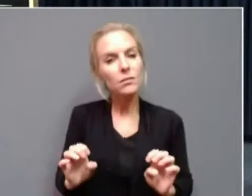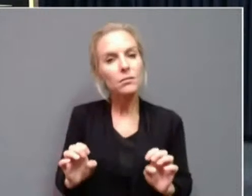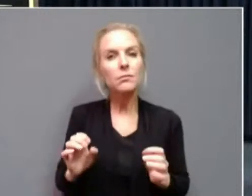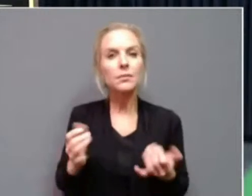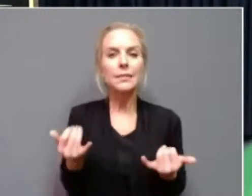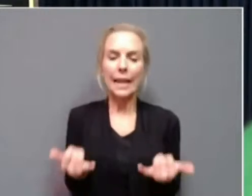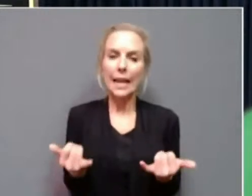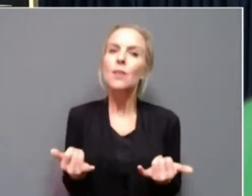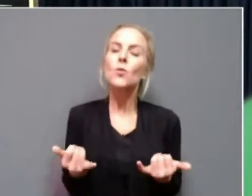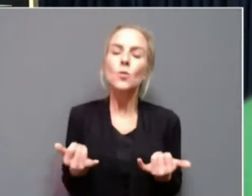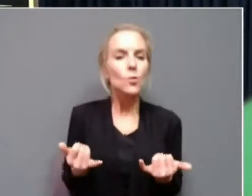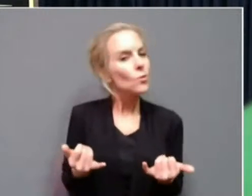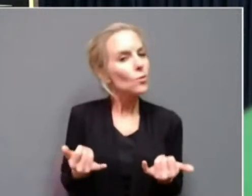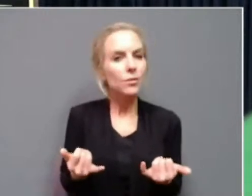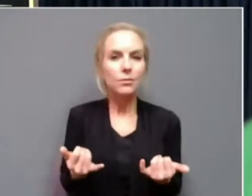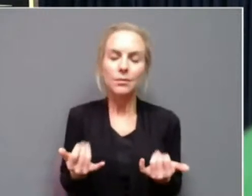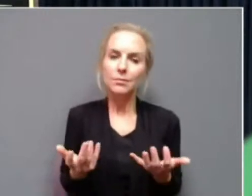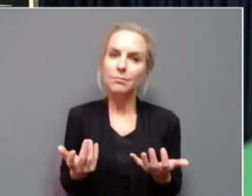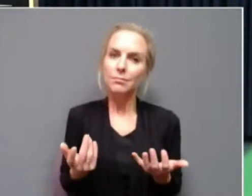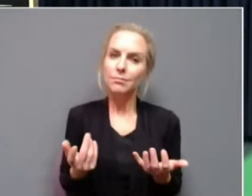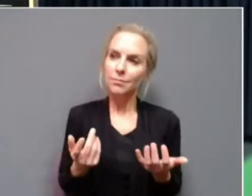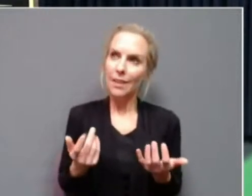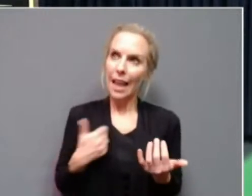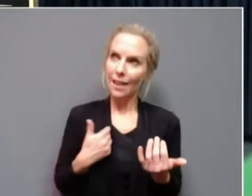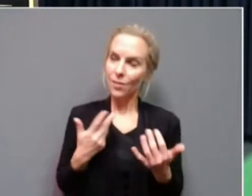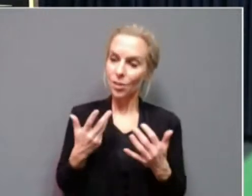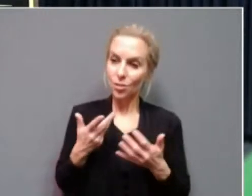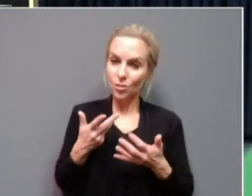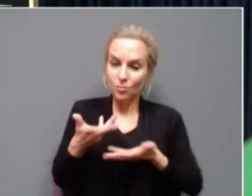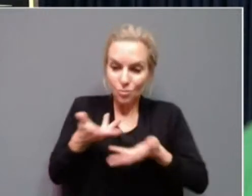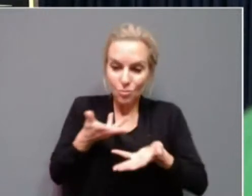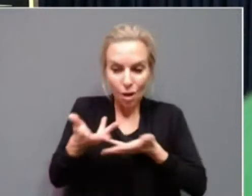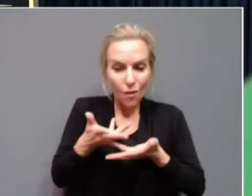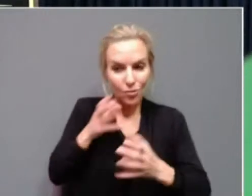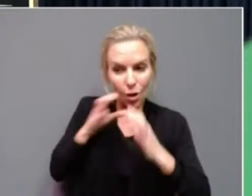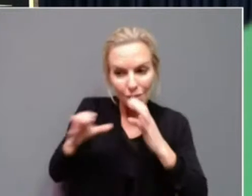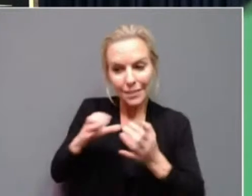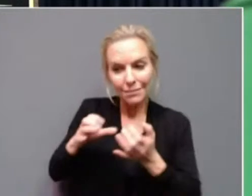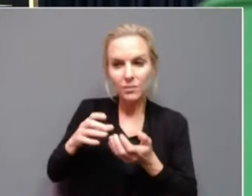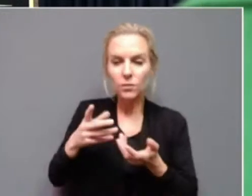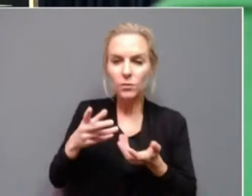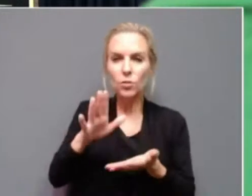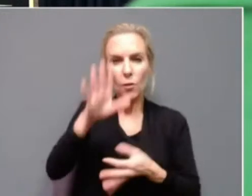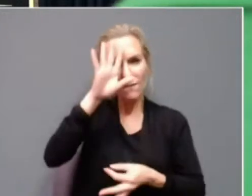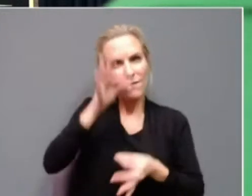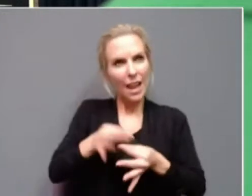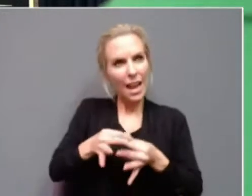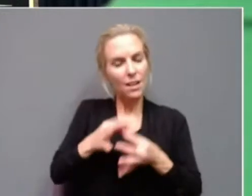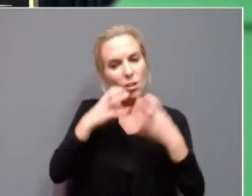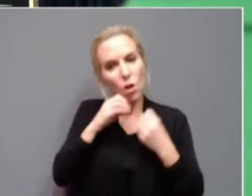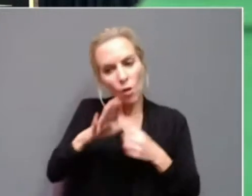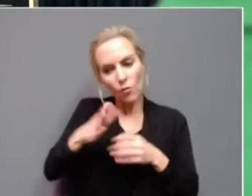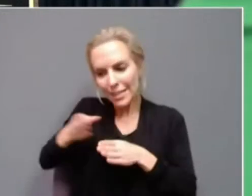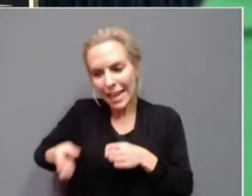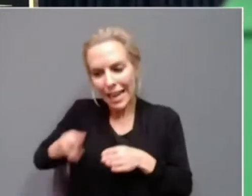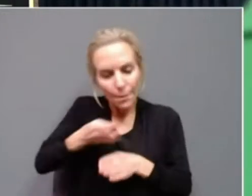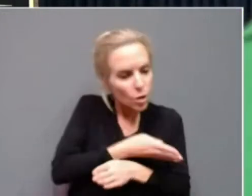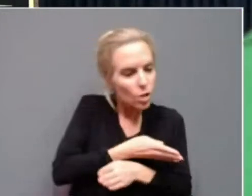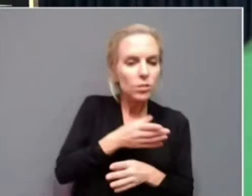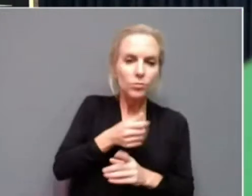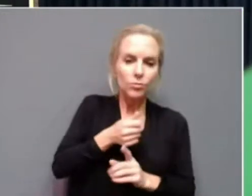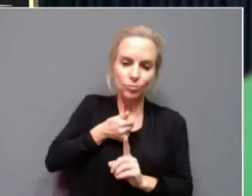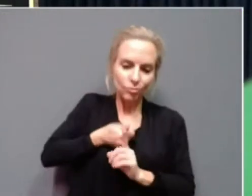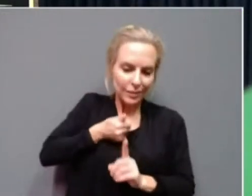some uncomfortable conversations. You know, when I think about my faith and loving your neighbor as yourself, that's even when you've got to do something,